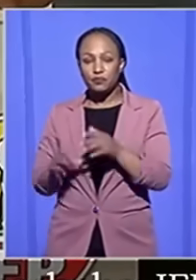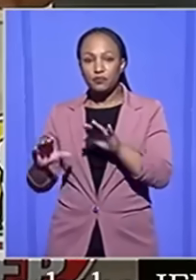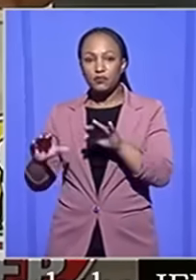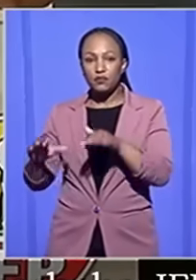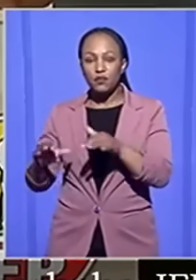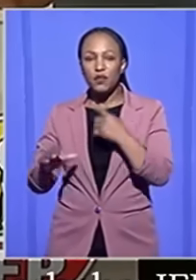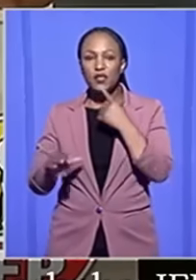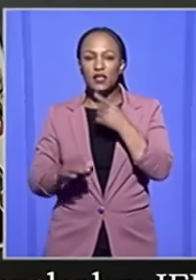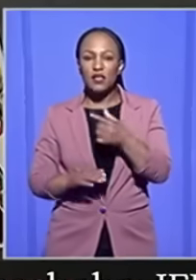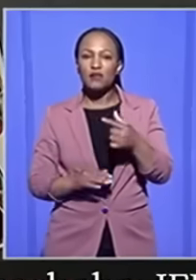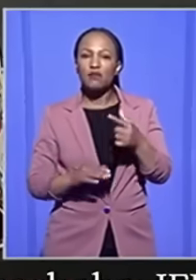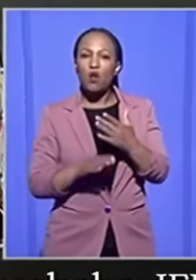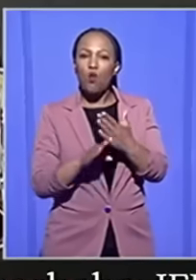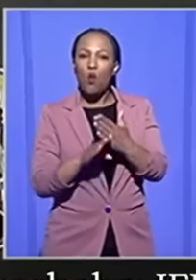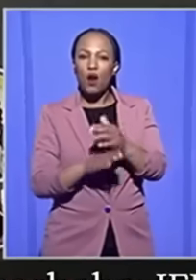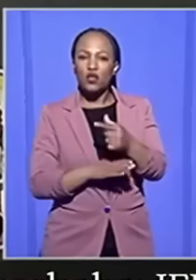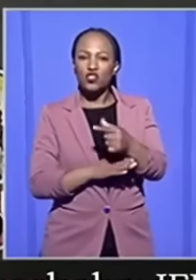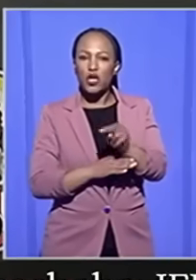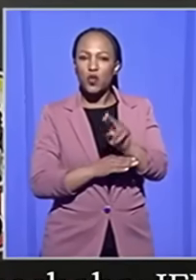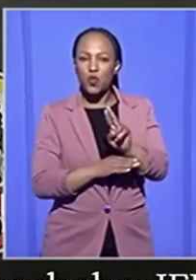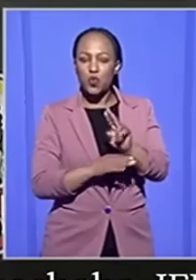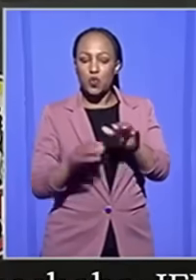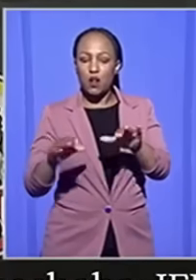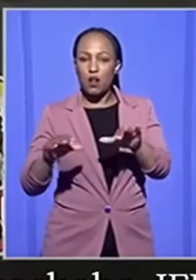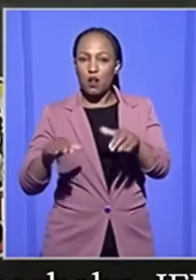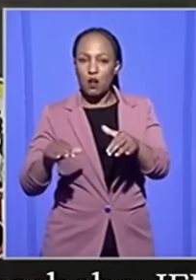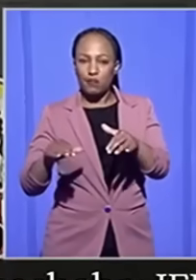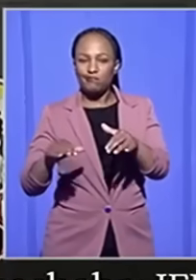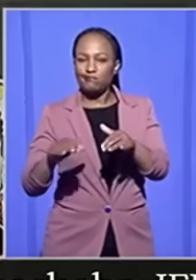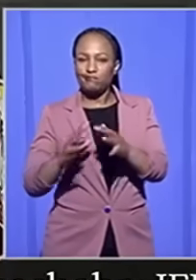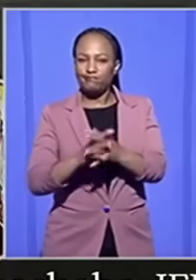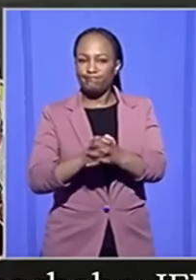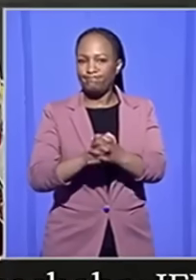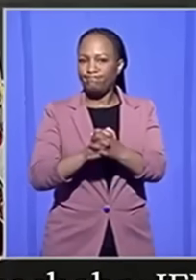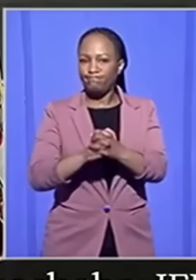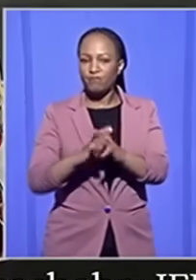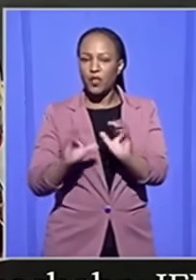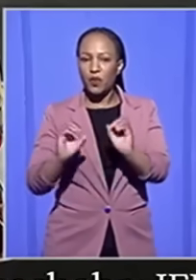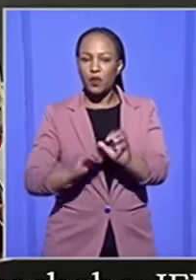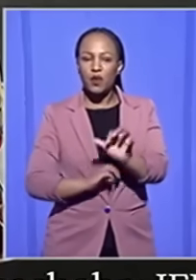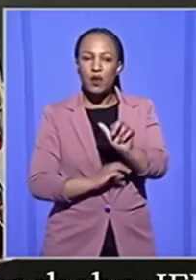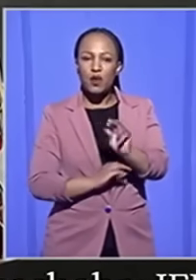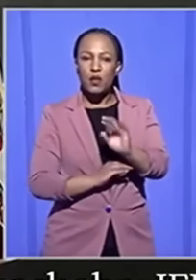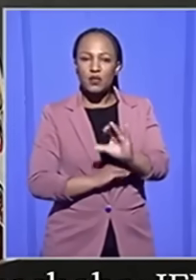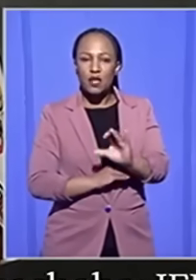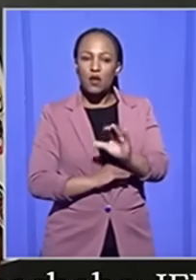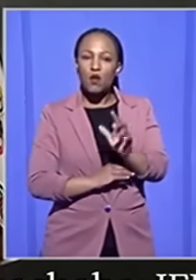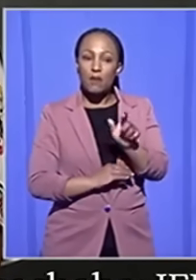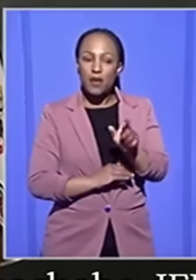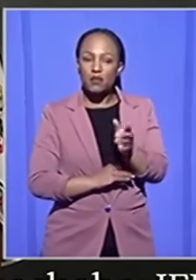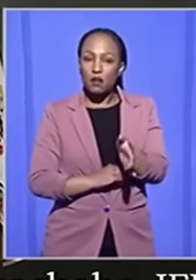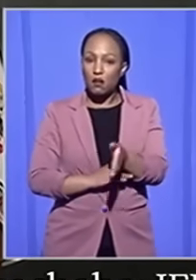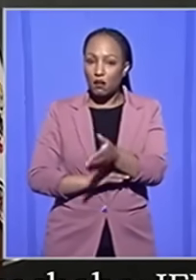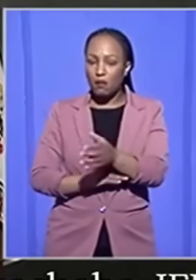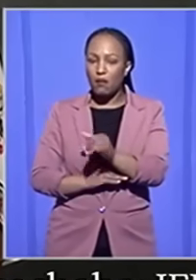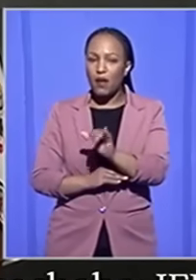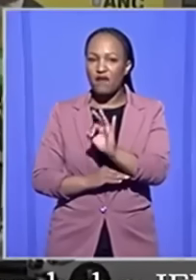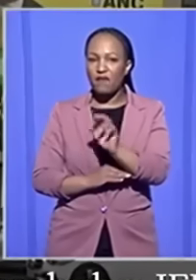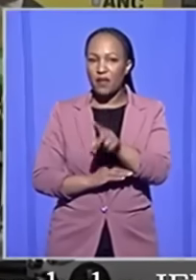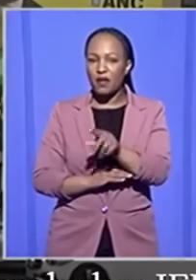kitlana. Se se latela mafoko a ANC mo e latofatsang modiri yo rometsweng mo ke IFP ebile le mokhuduthamaga wa